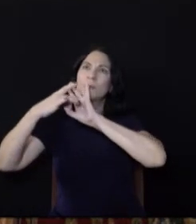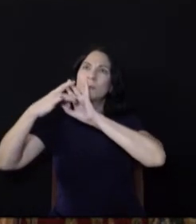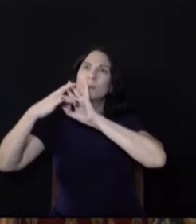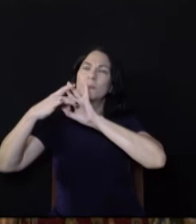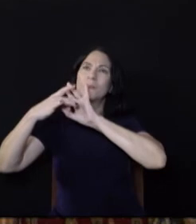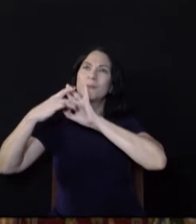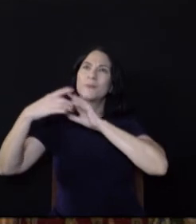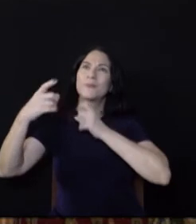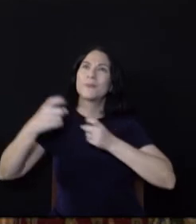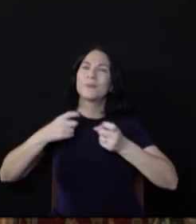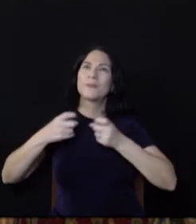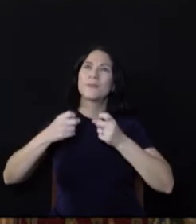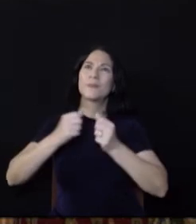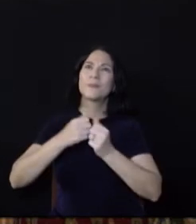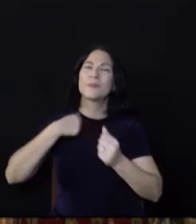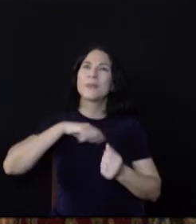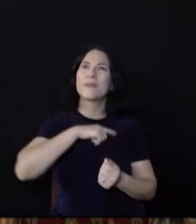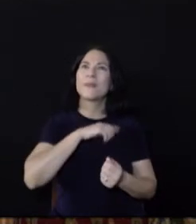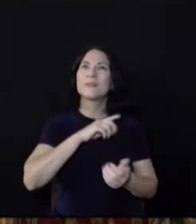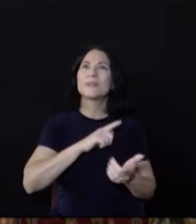Have your way, Lord.